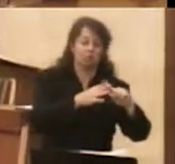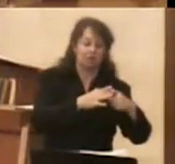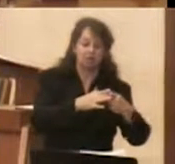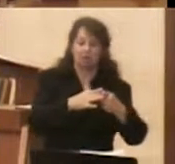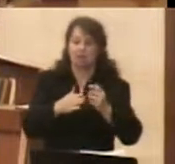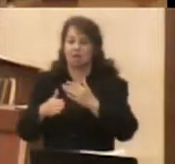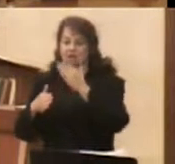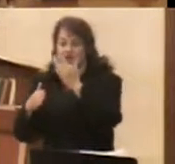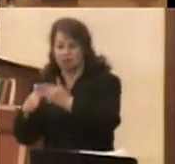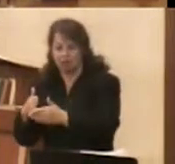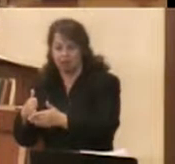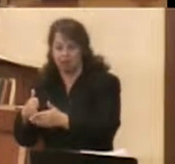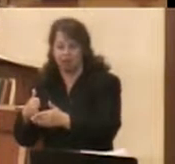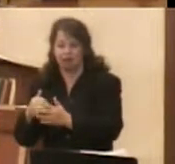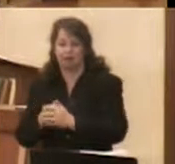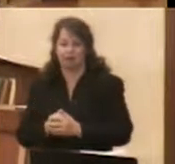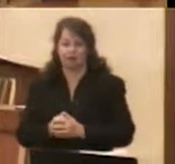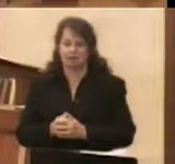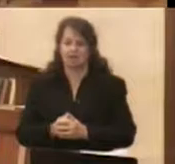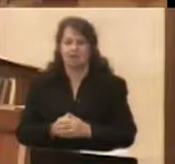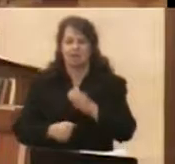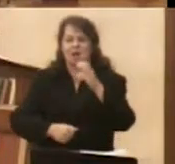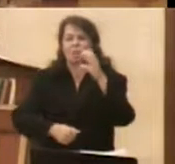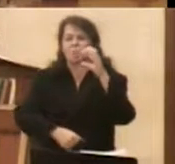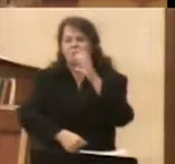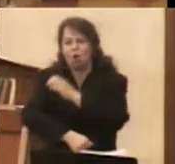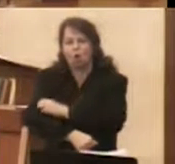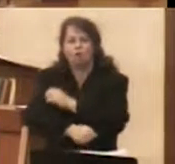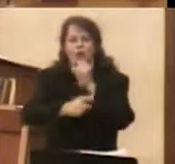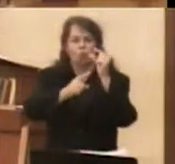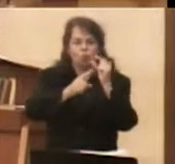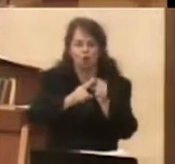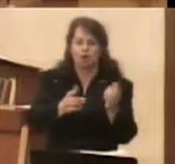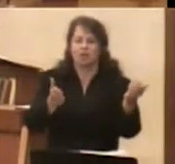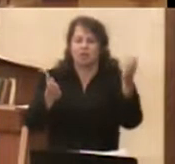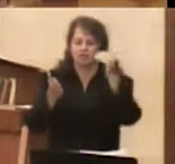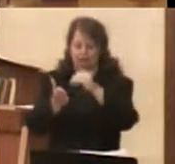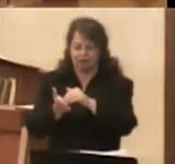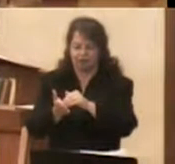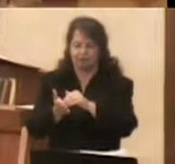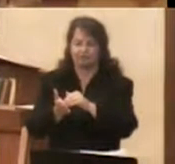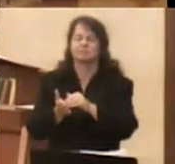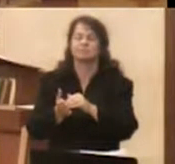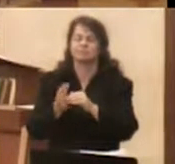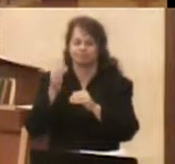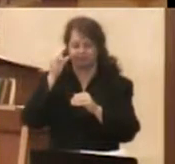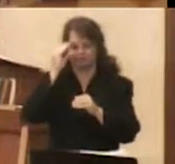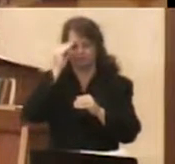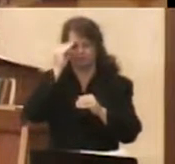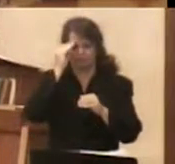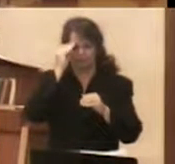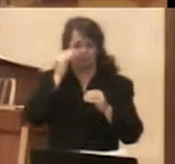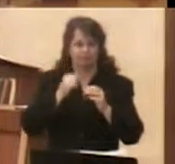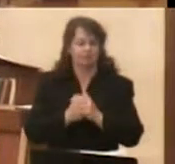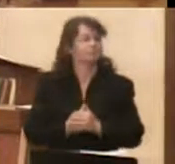that powerful undergirding word again given to John in the beginning of this